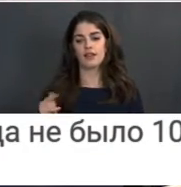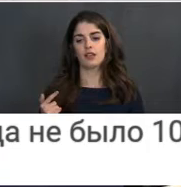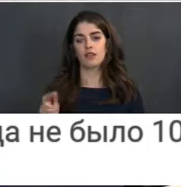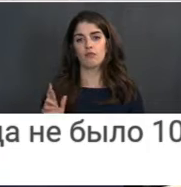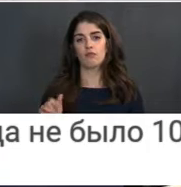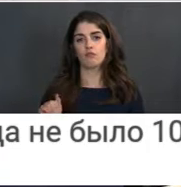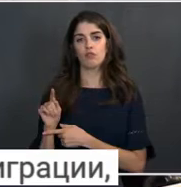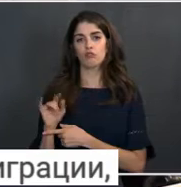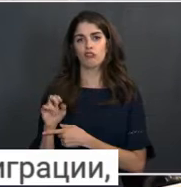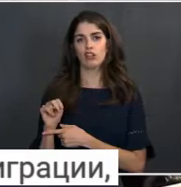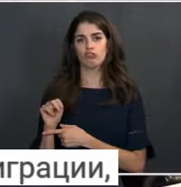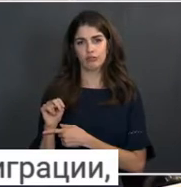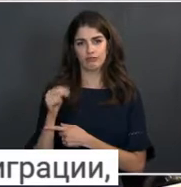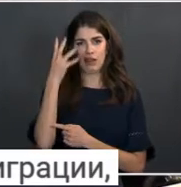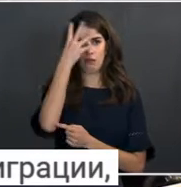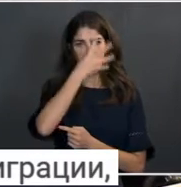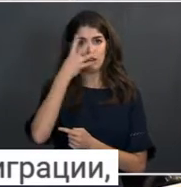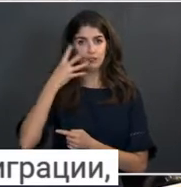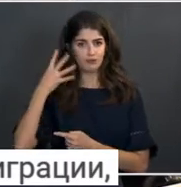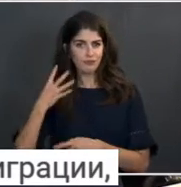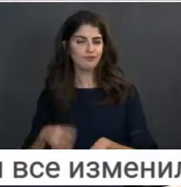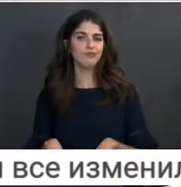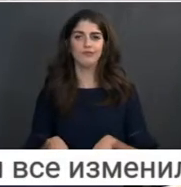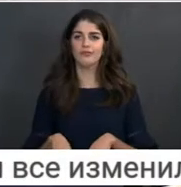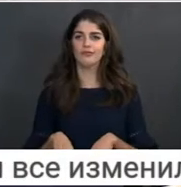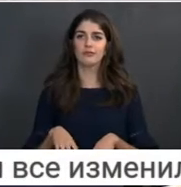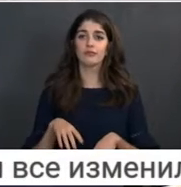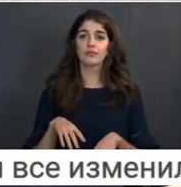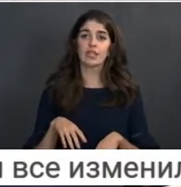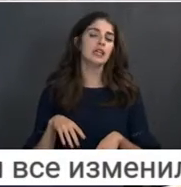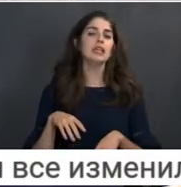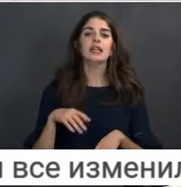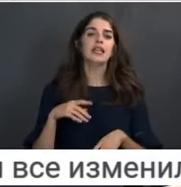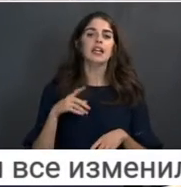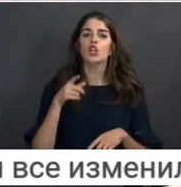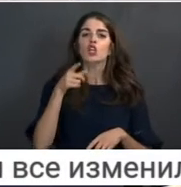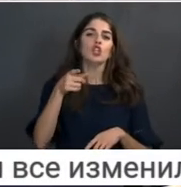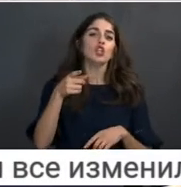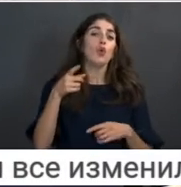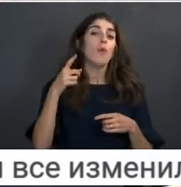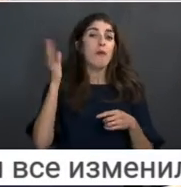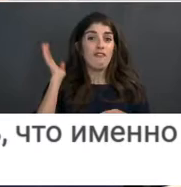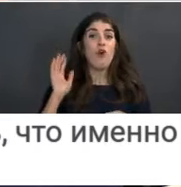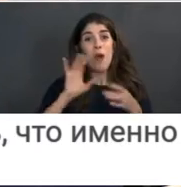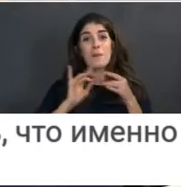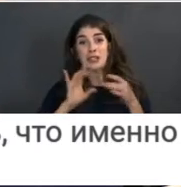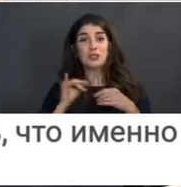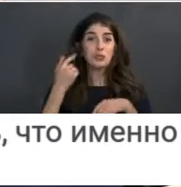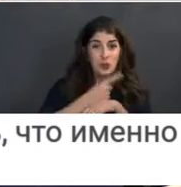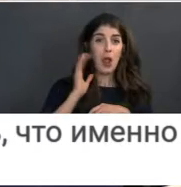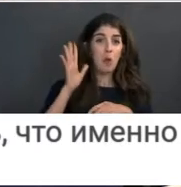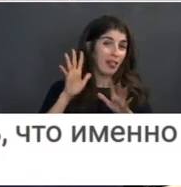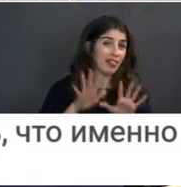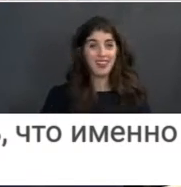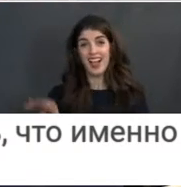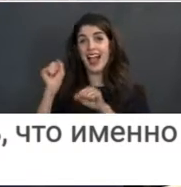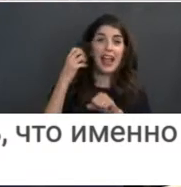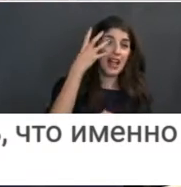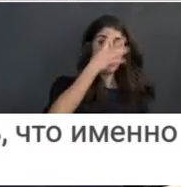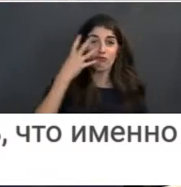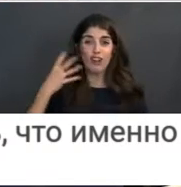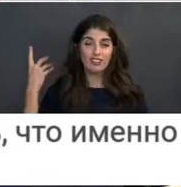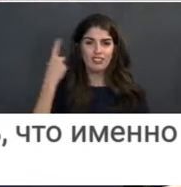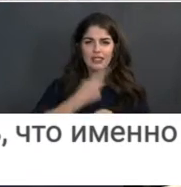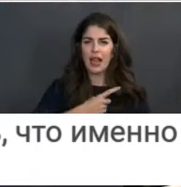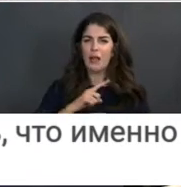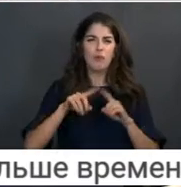it was never 100% that today was going to be Immigration Day, that it was just an early draft and things changed. But can you help us understand